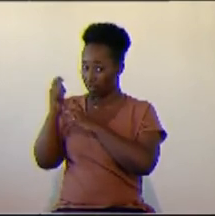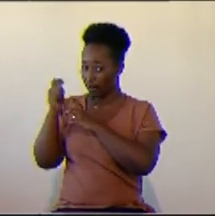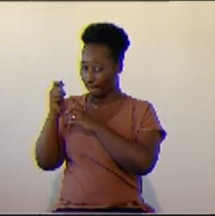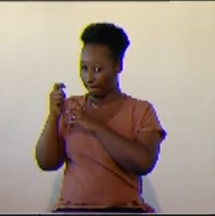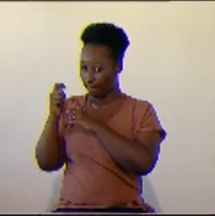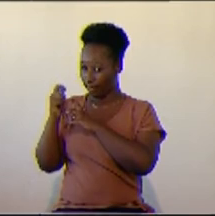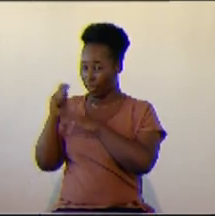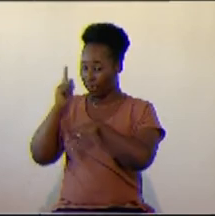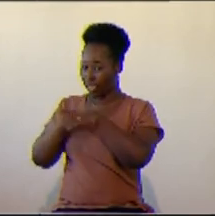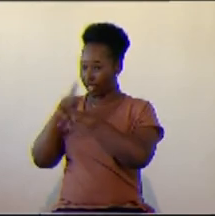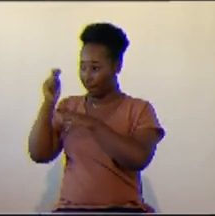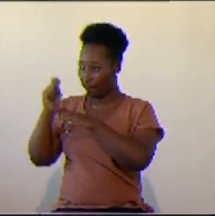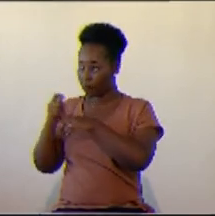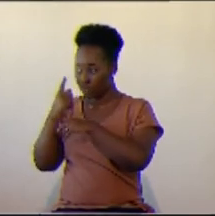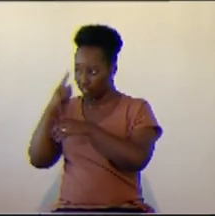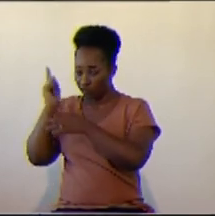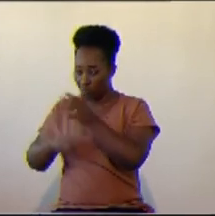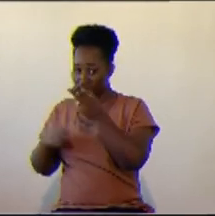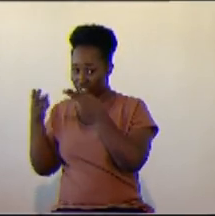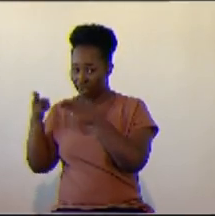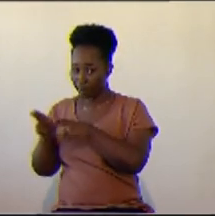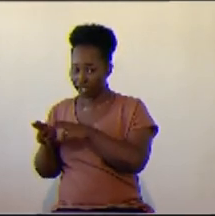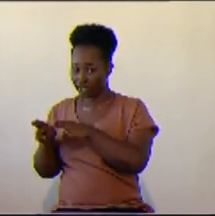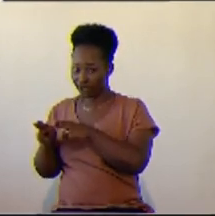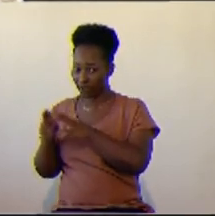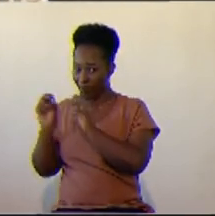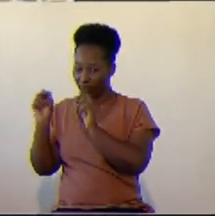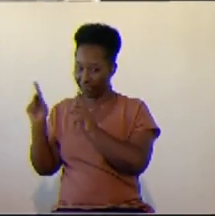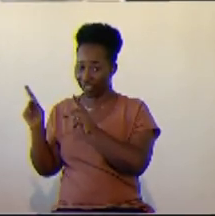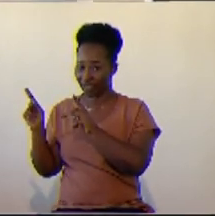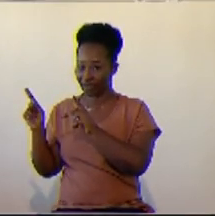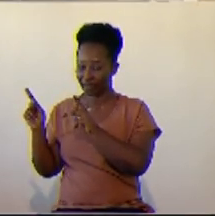When you pull, do you see what is happening? Okay?